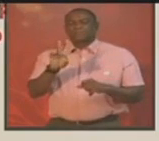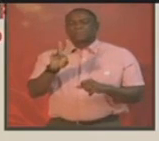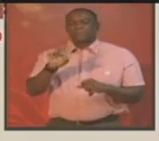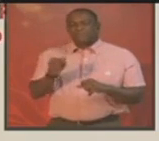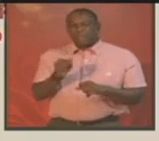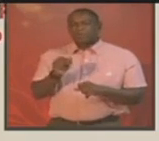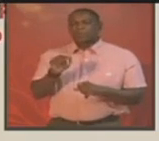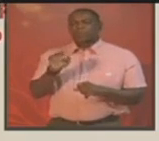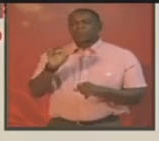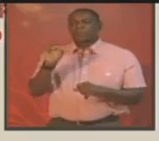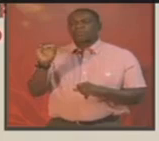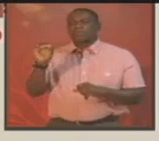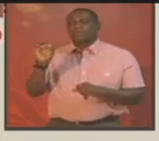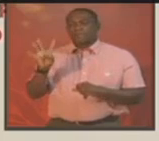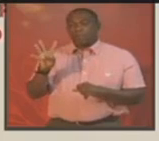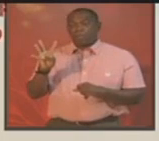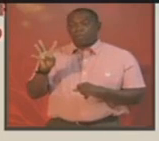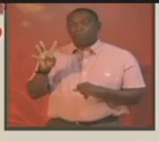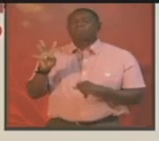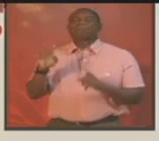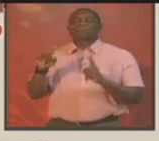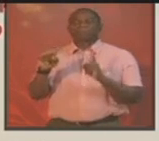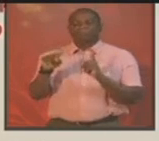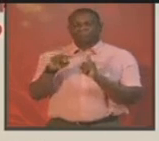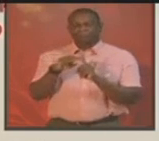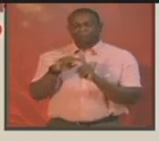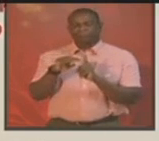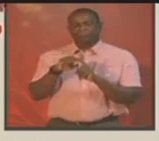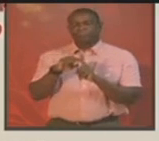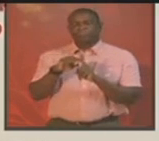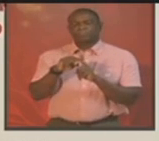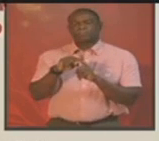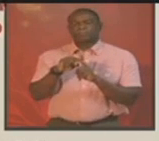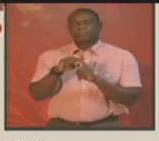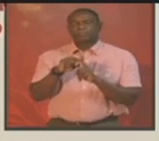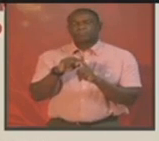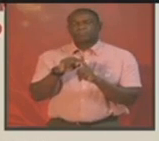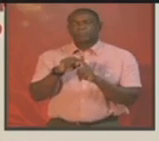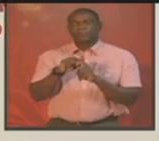7,704 tests would have returned positive. We would have